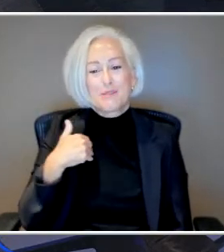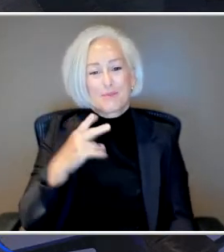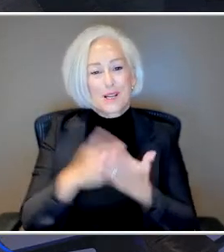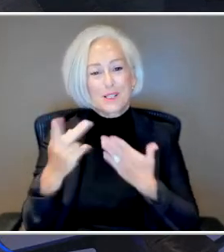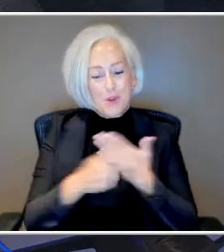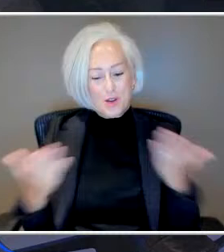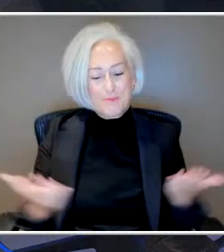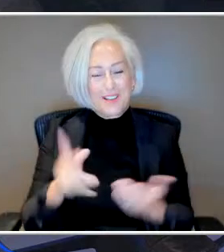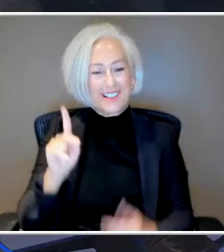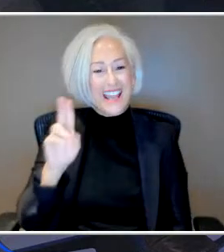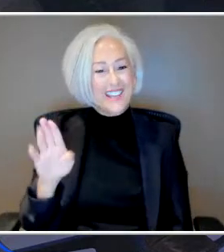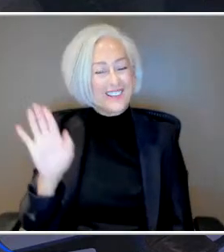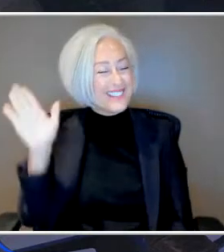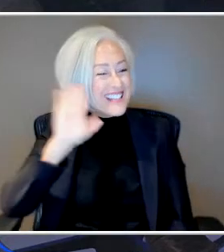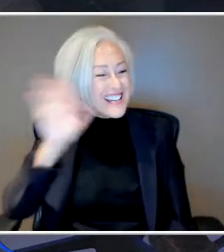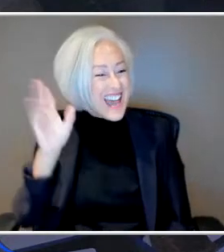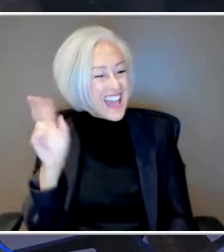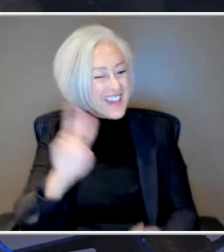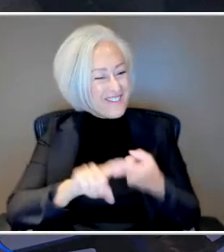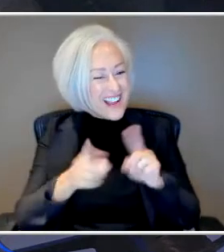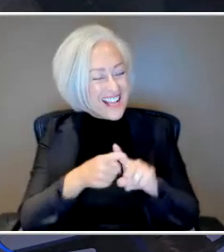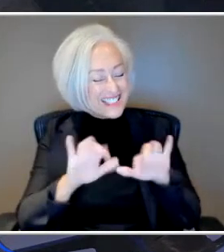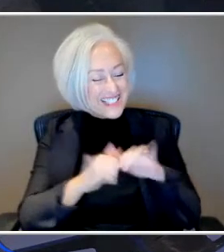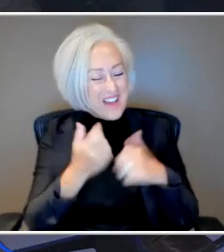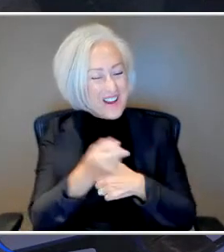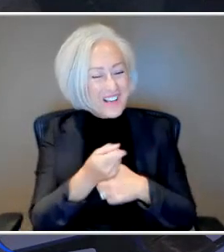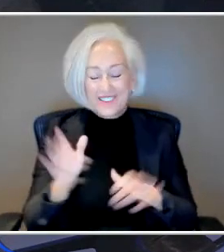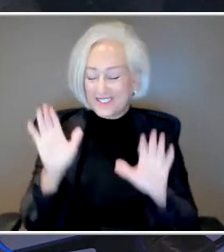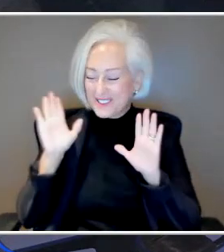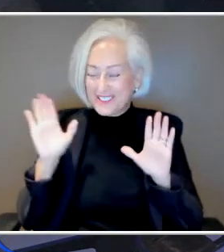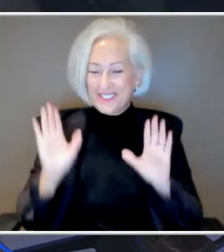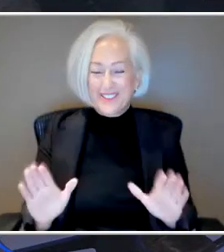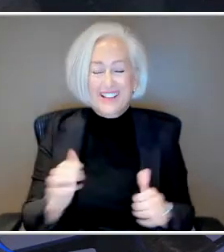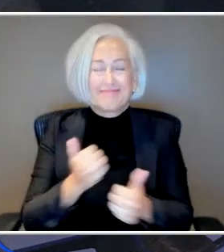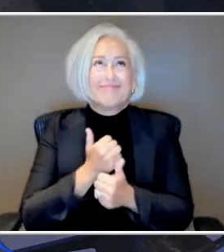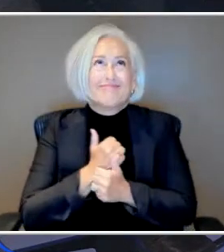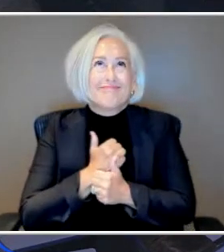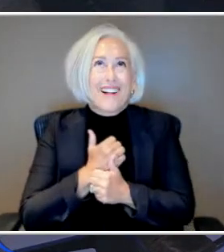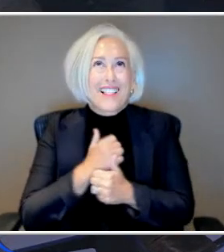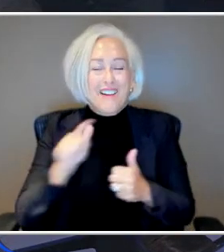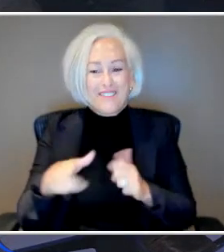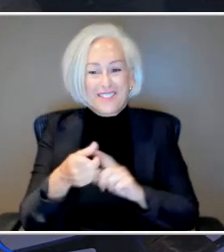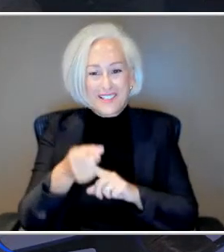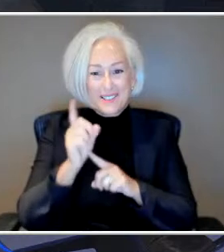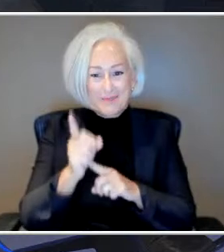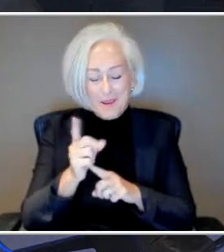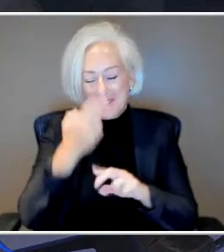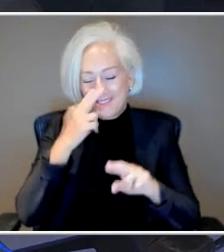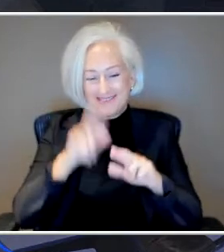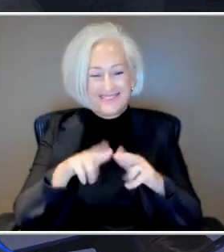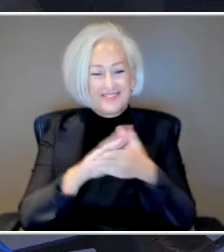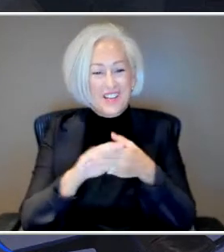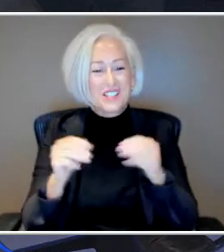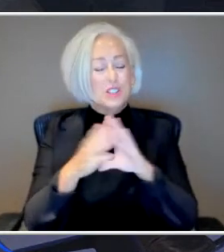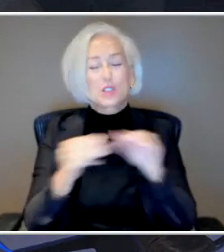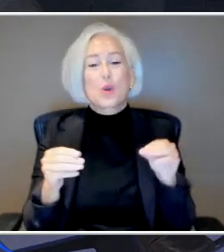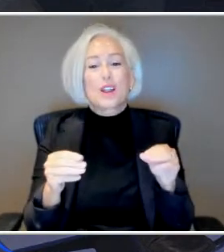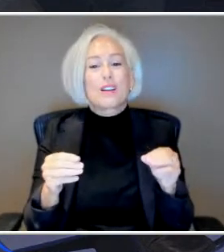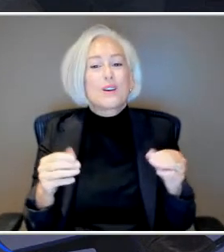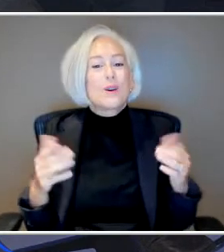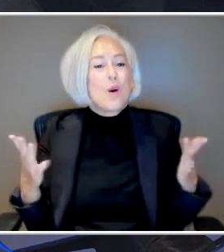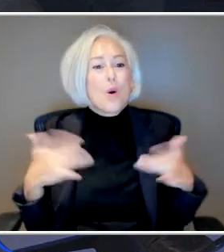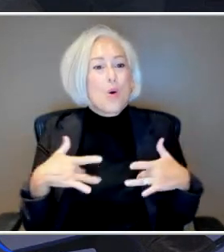friends. How are you? Great. How are you? Good. I love this full circle moment. This is such a fun story. What's it been like just being